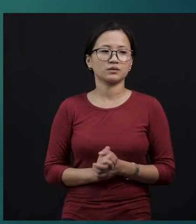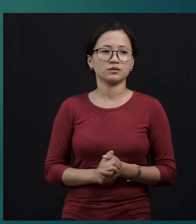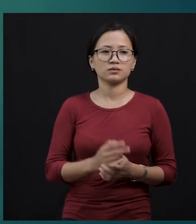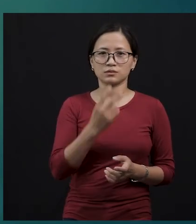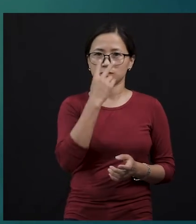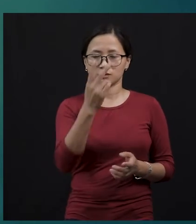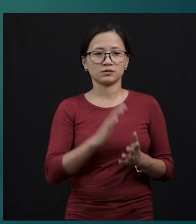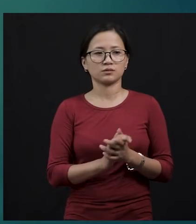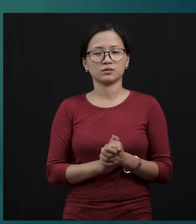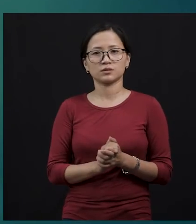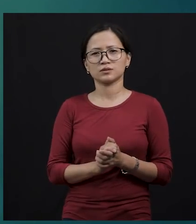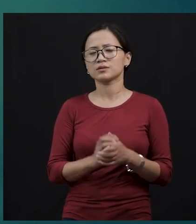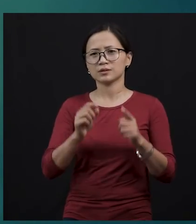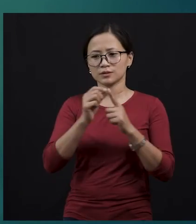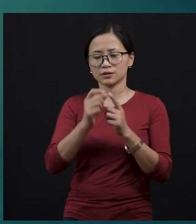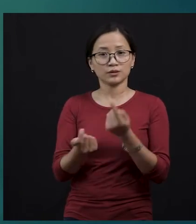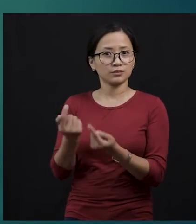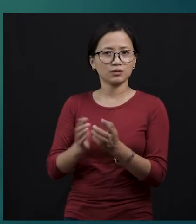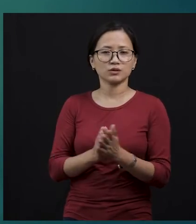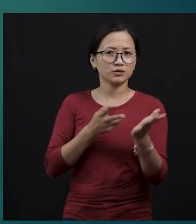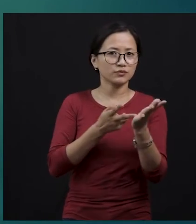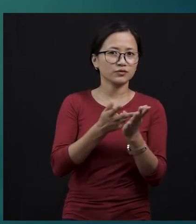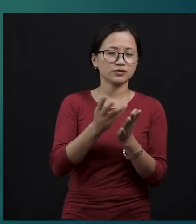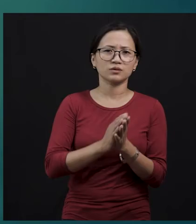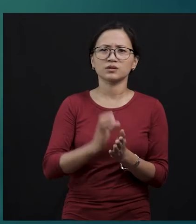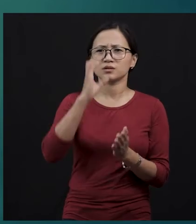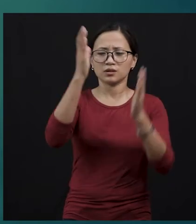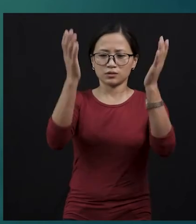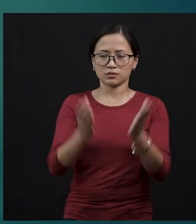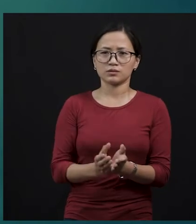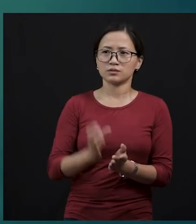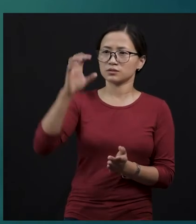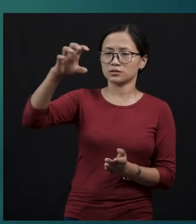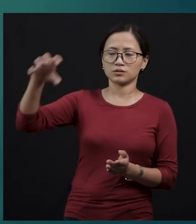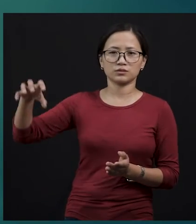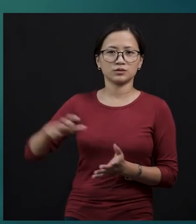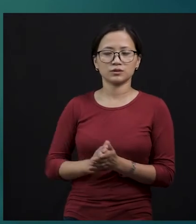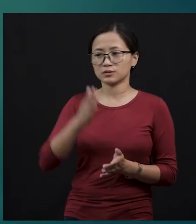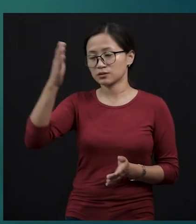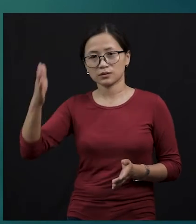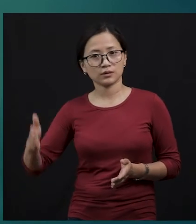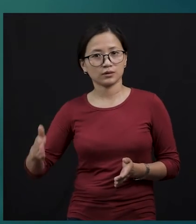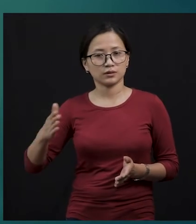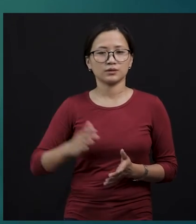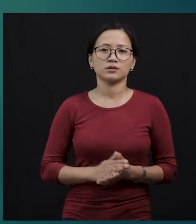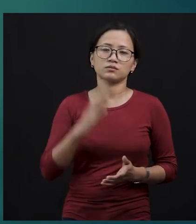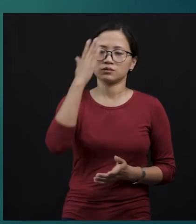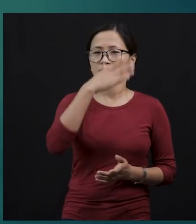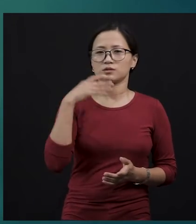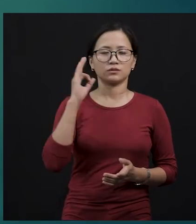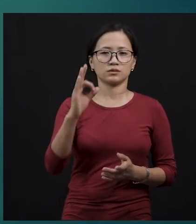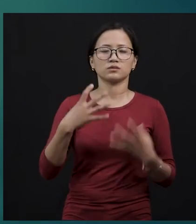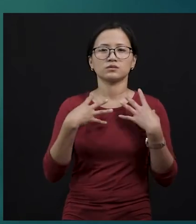to see this kind of bridges in the parks or even in your village, in the countryside. Countryside means village side, okay? And it is so beautiful